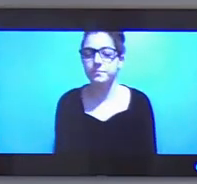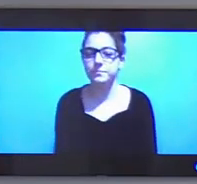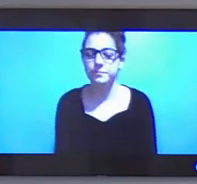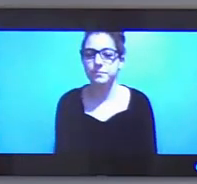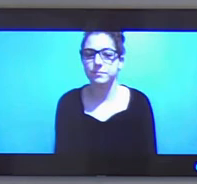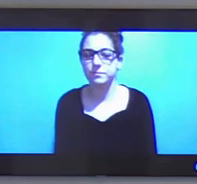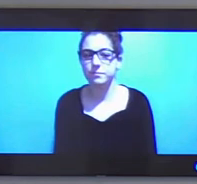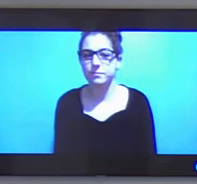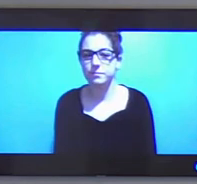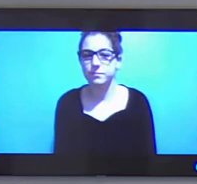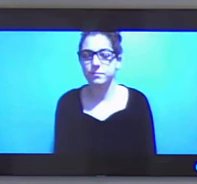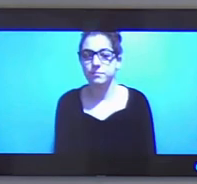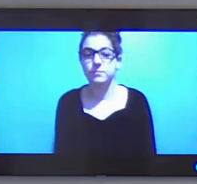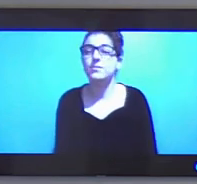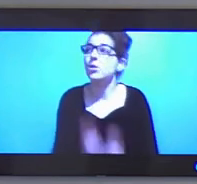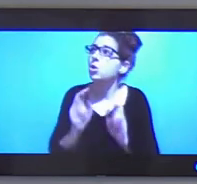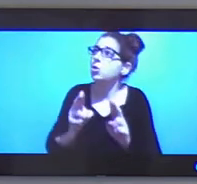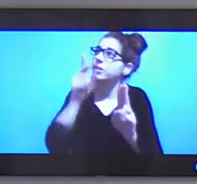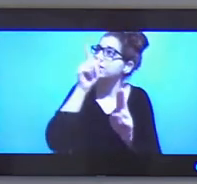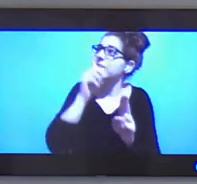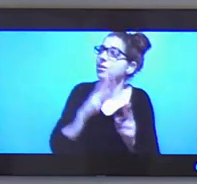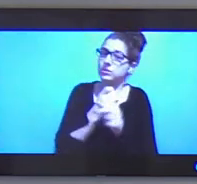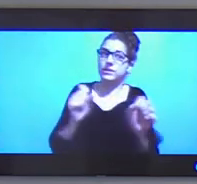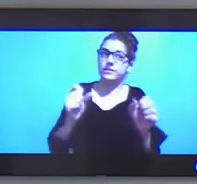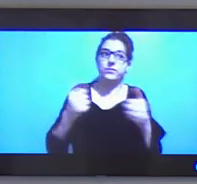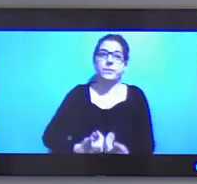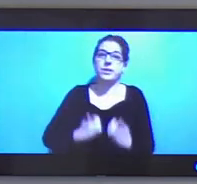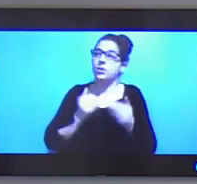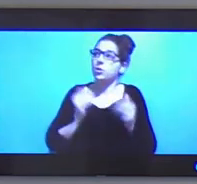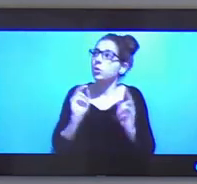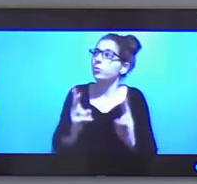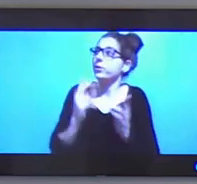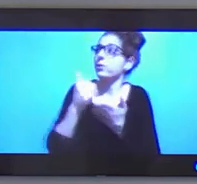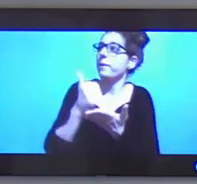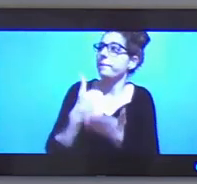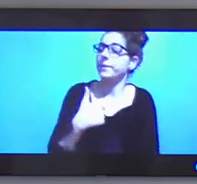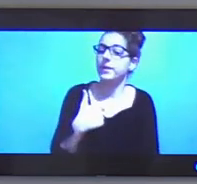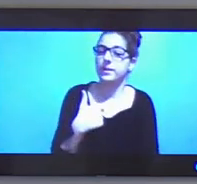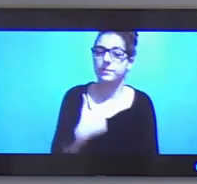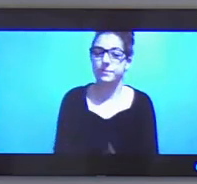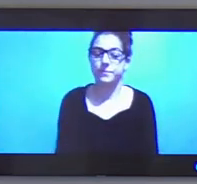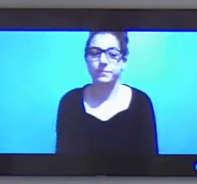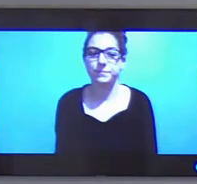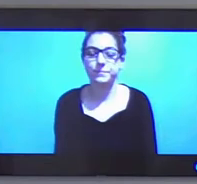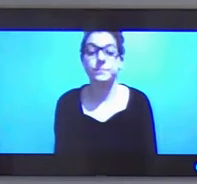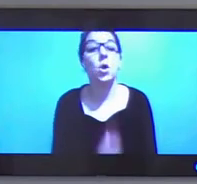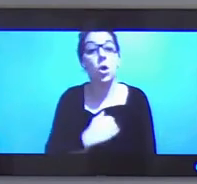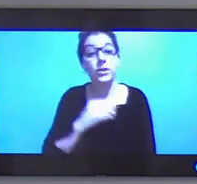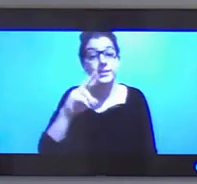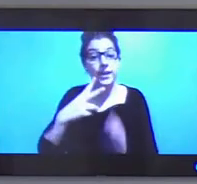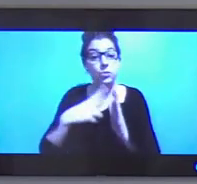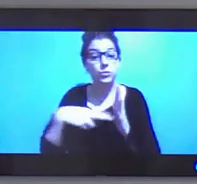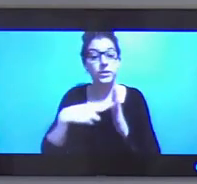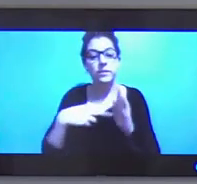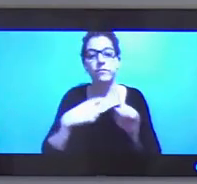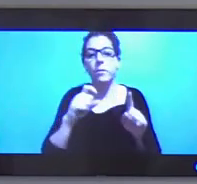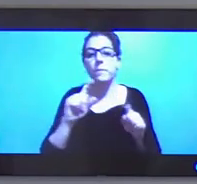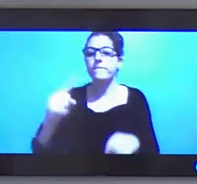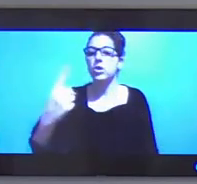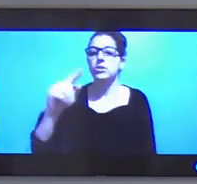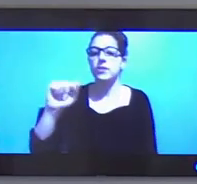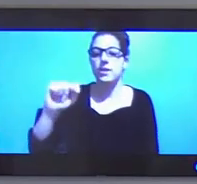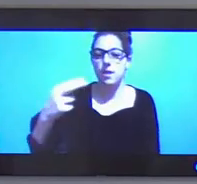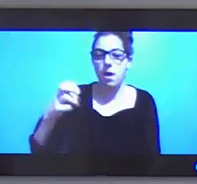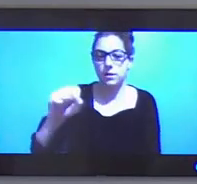Make haste, O God, to deliver me. O Lord, make haste to help me. Our second reading is from 1 Thessalonians chapter